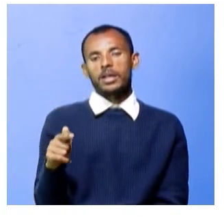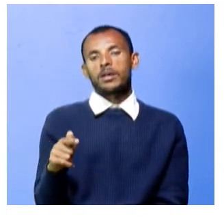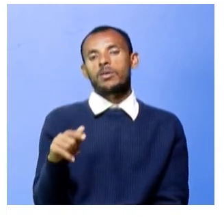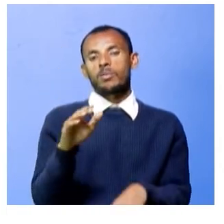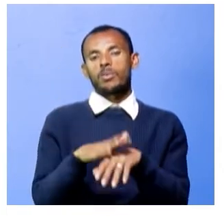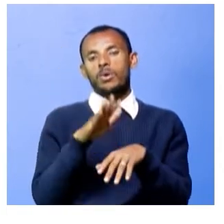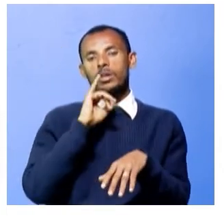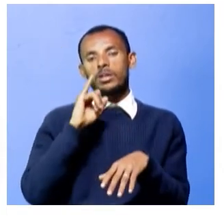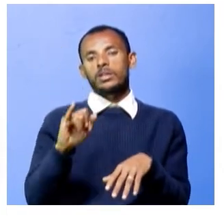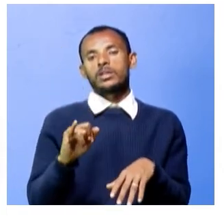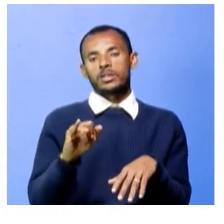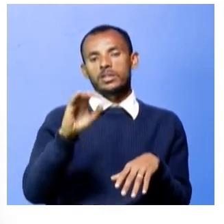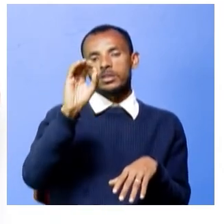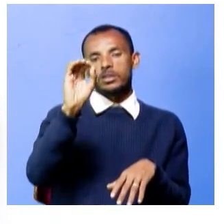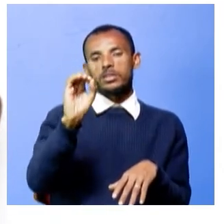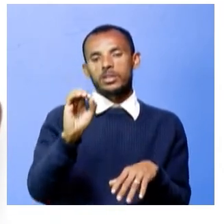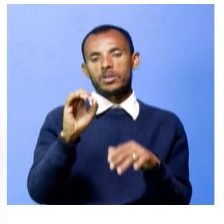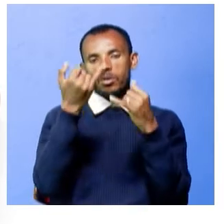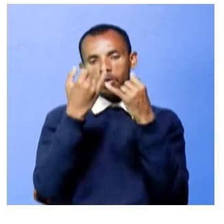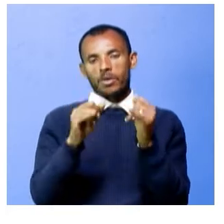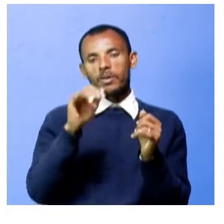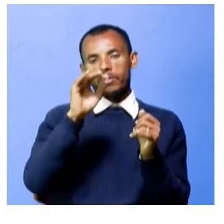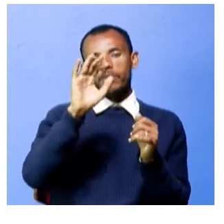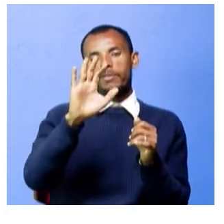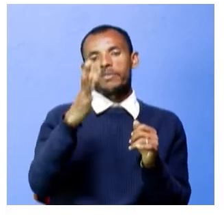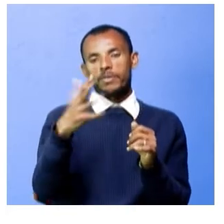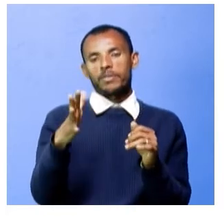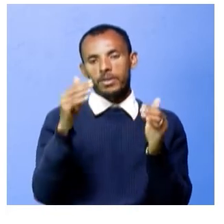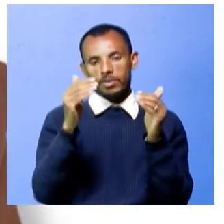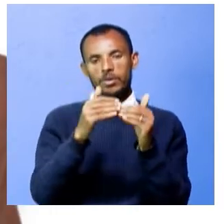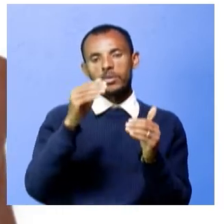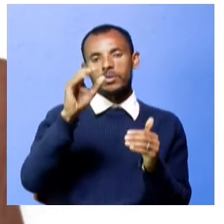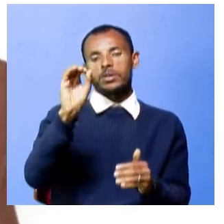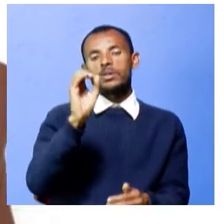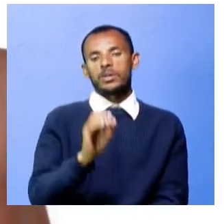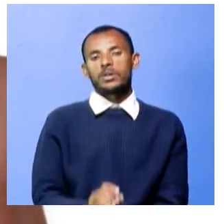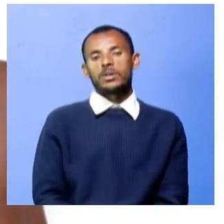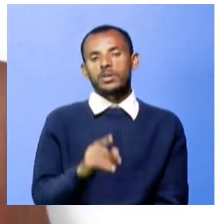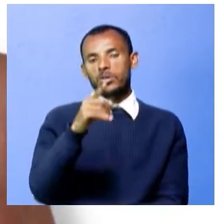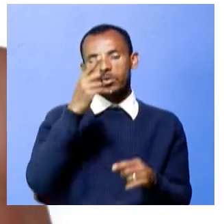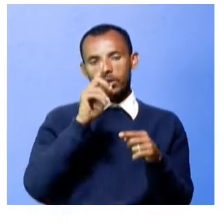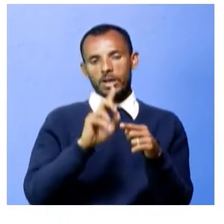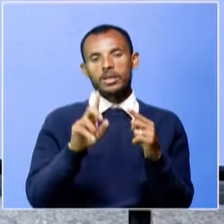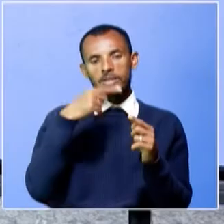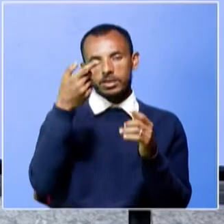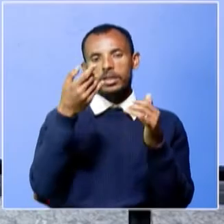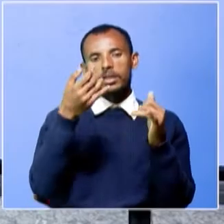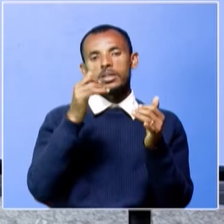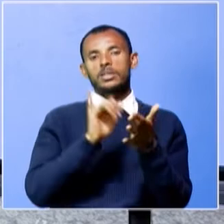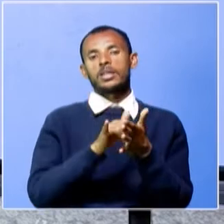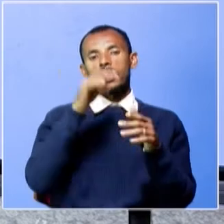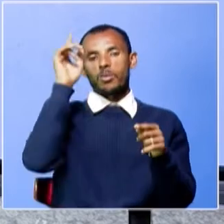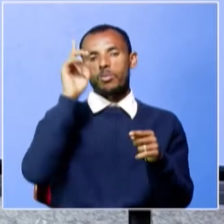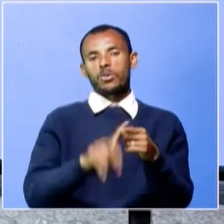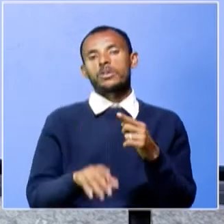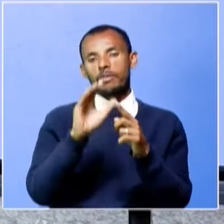green ball is 0 over 15, which is 0. And you can say this is